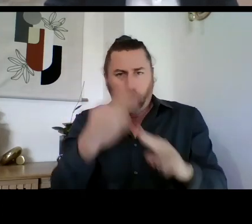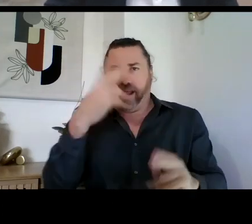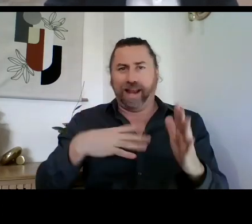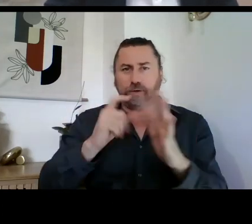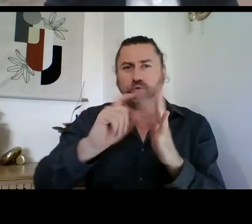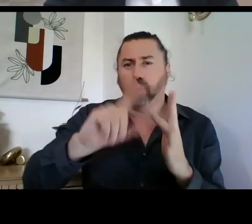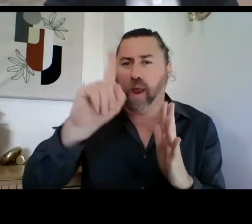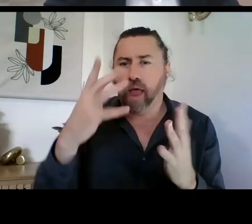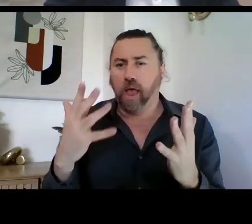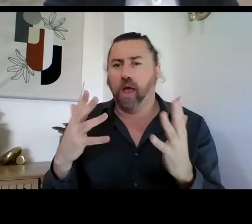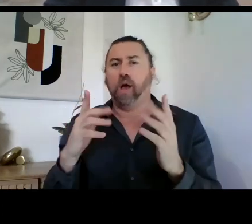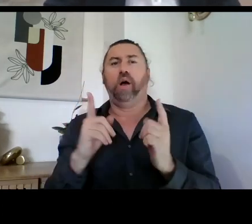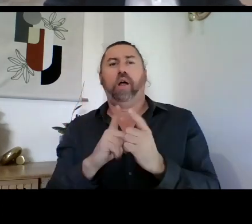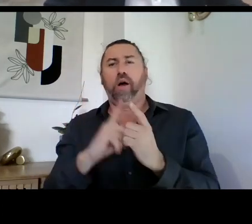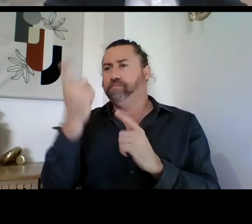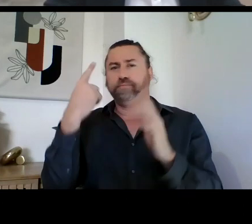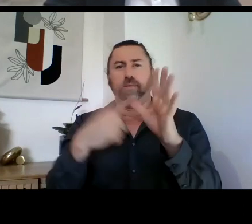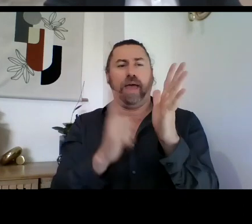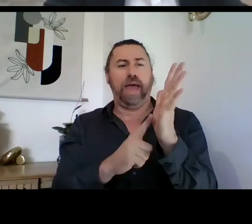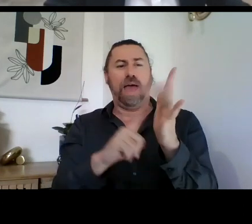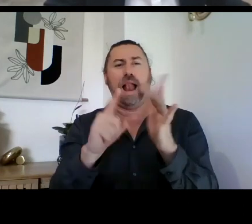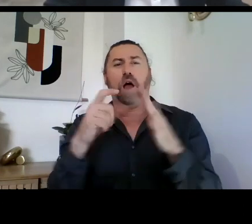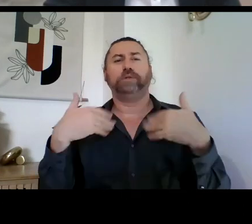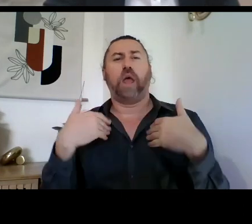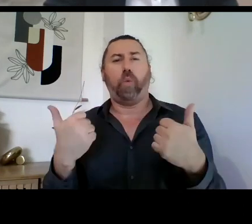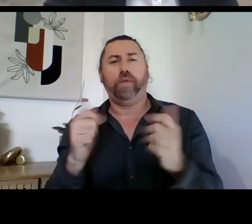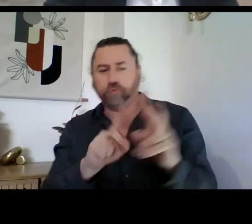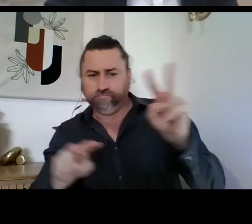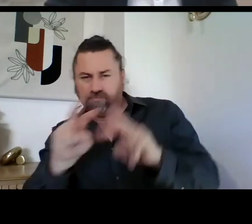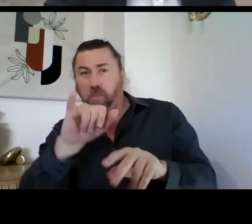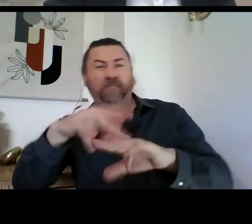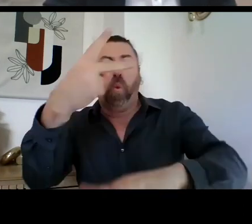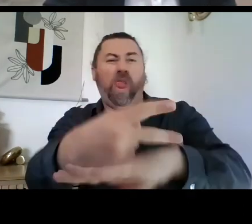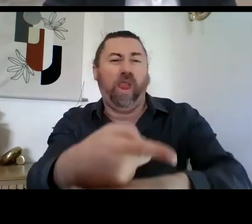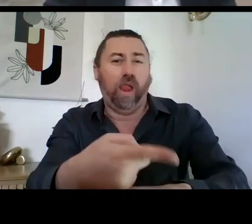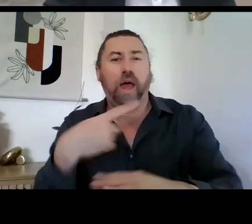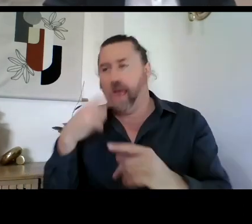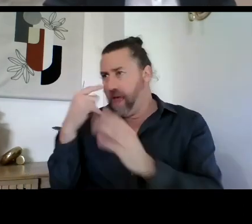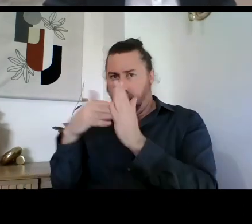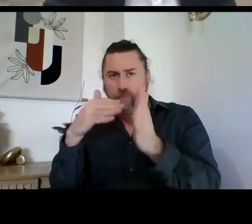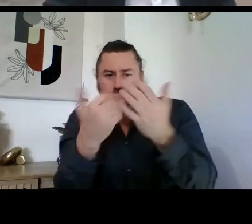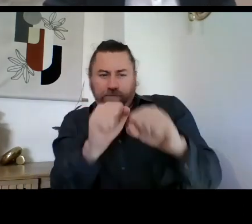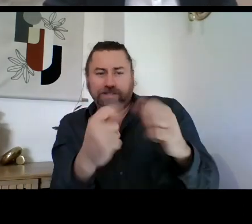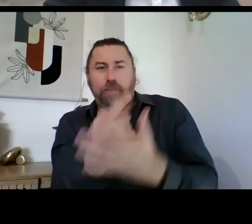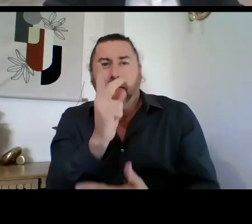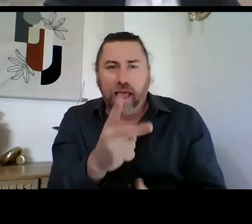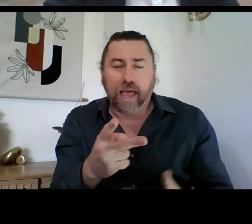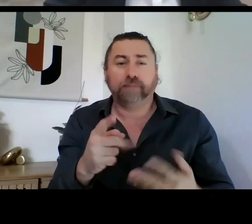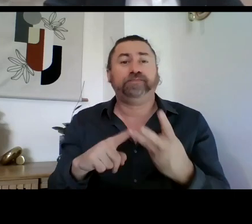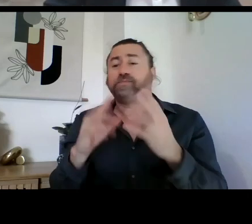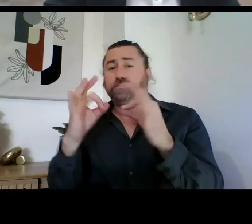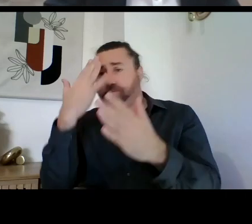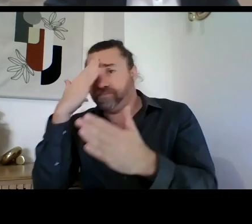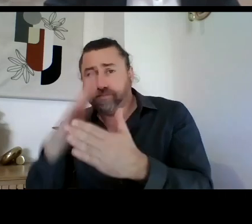restorative services like coordinated allied health after a fall, for example, and specialised support services like dementia and